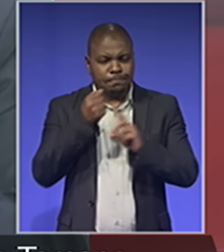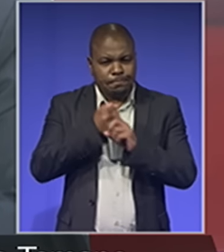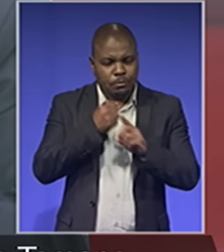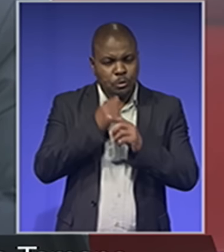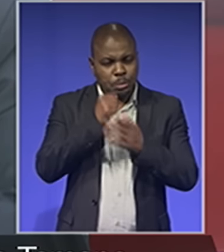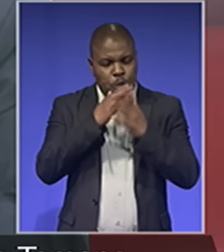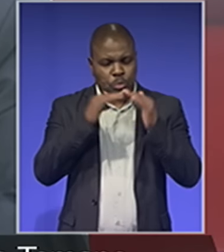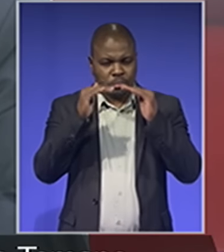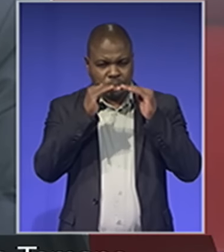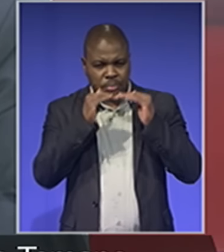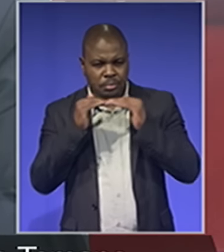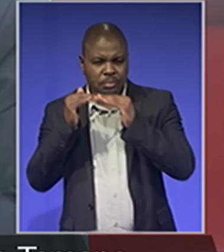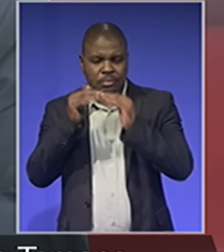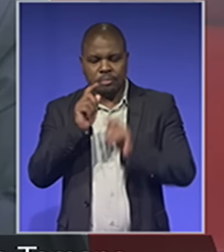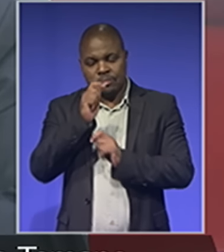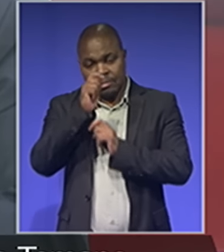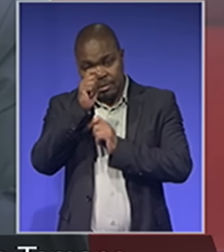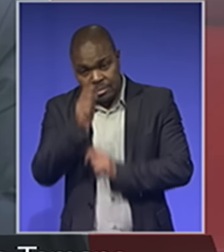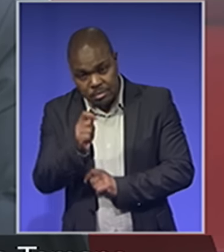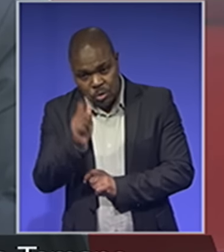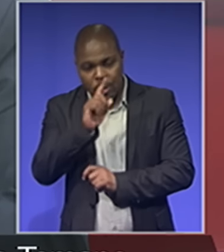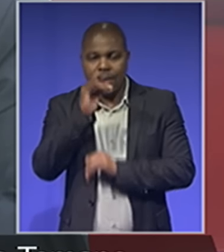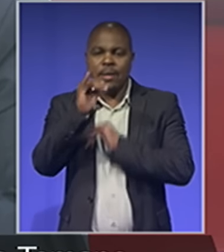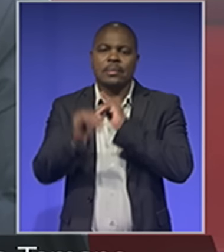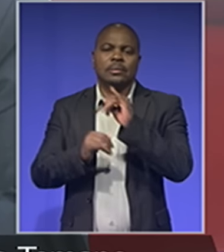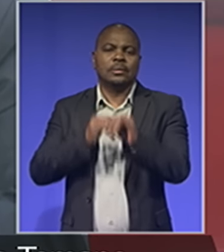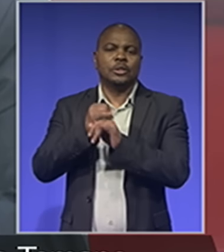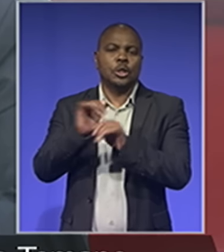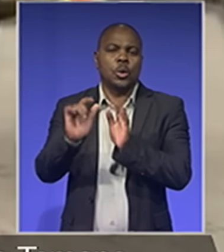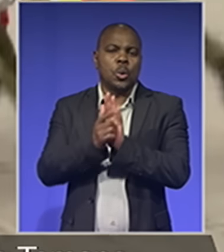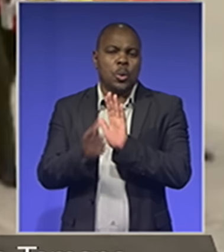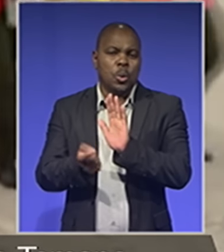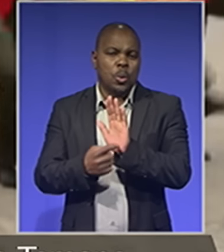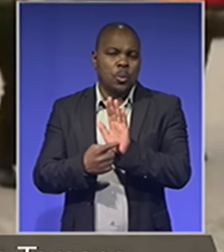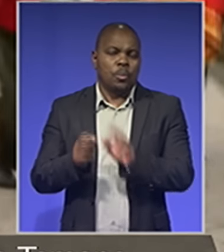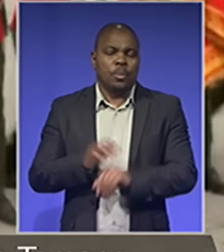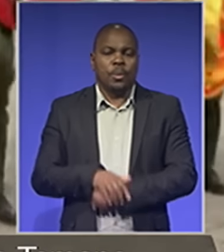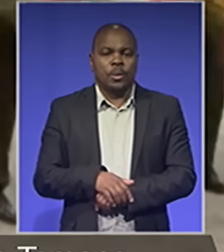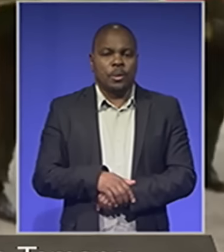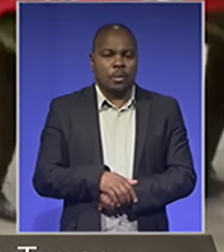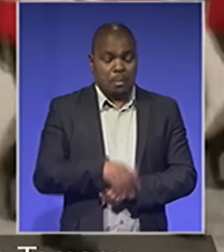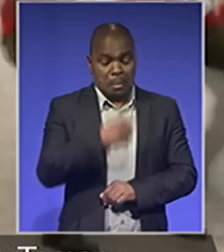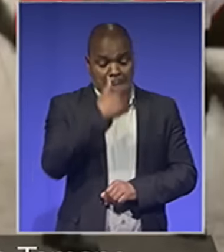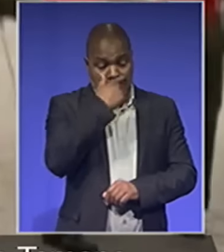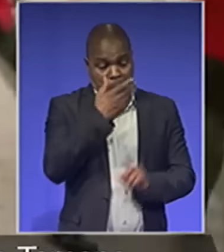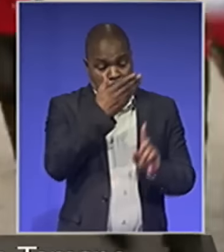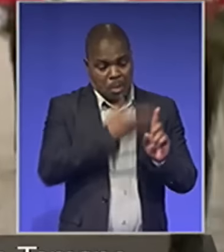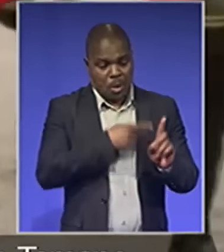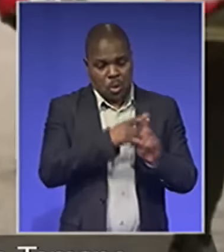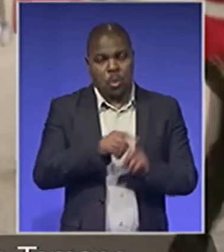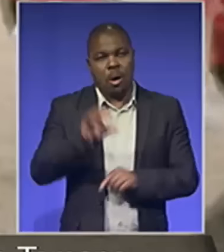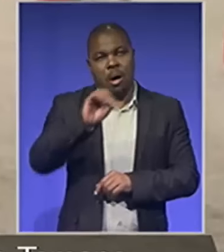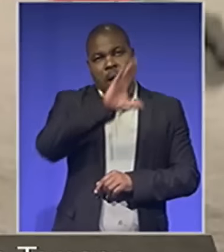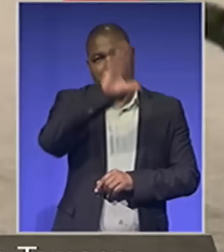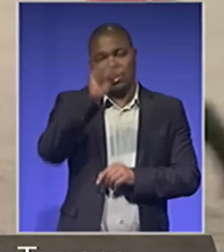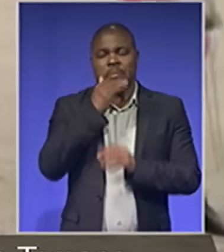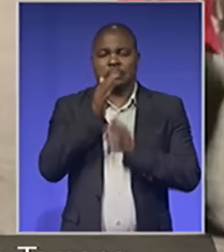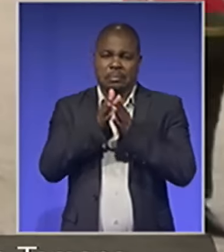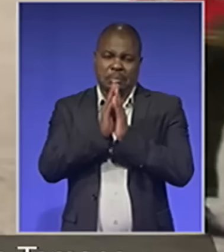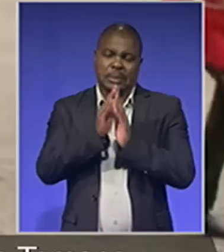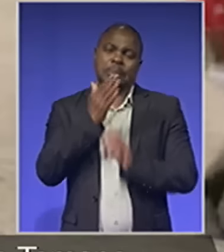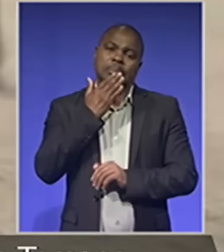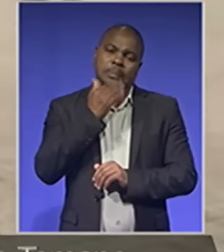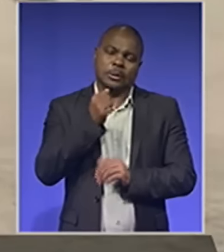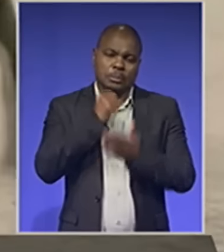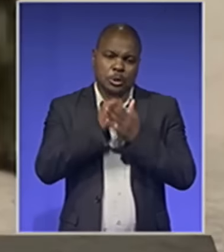for justice and respect for international law. Ramaphosa o ikuetse go kontinente go tswelela go